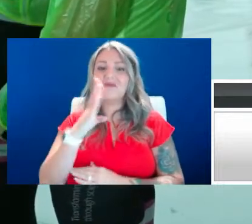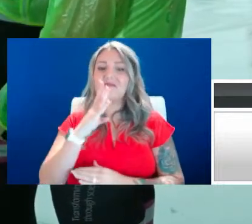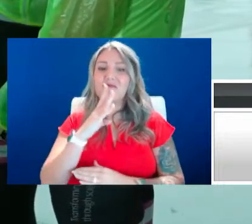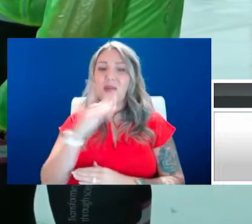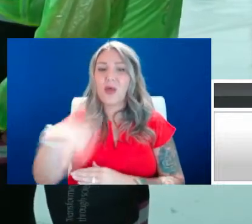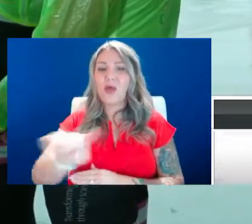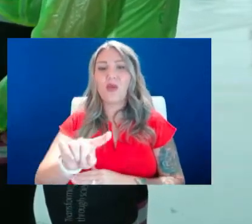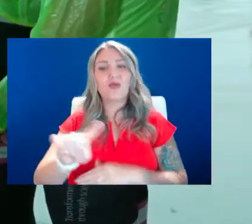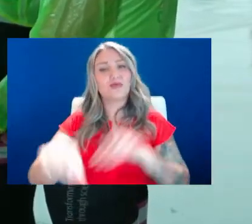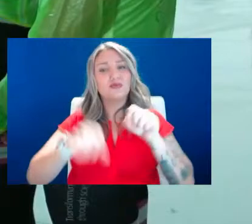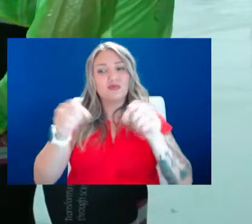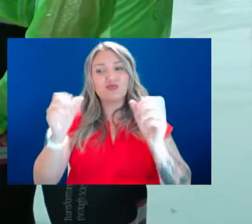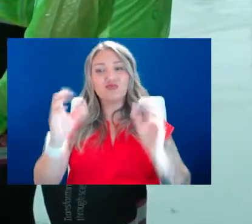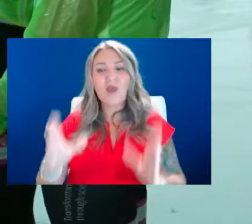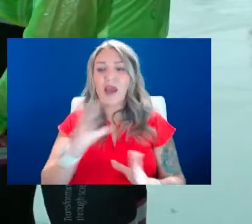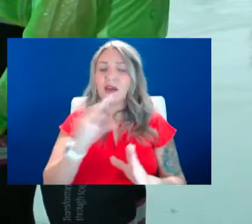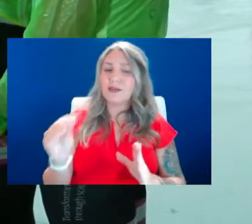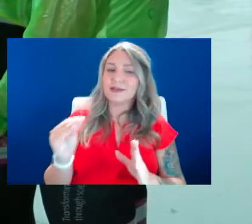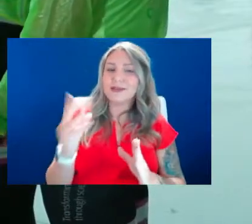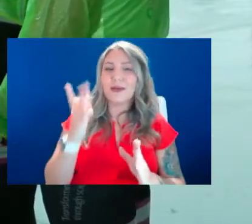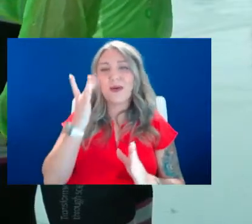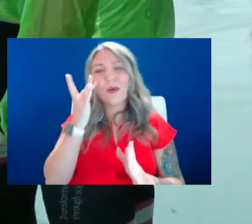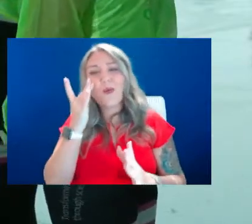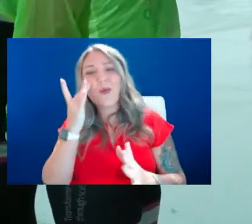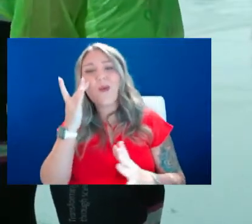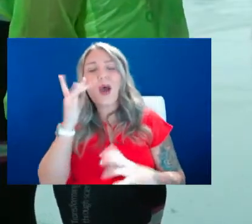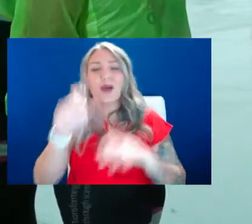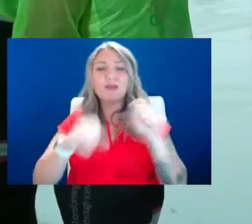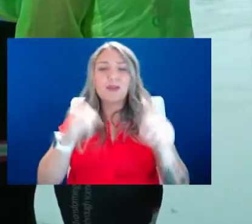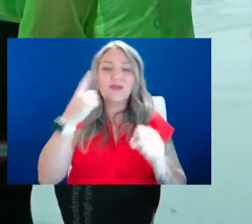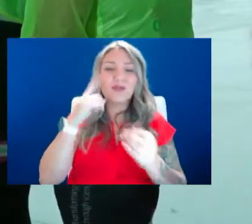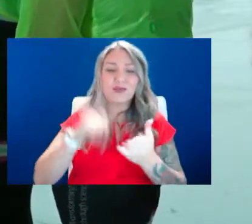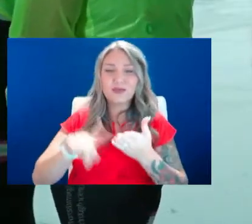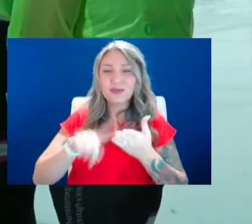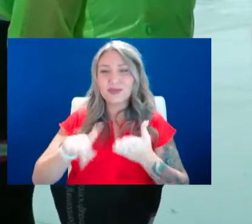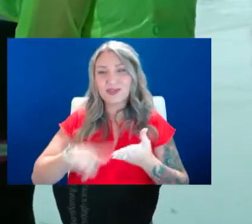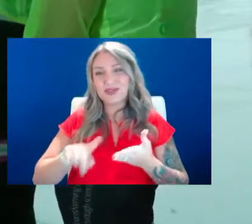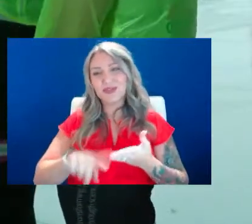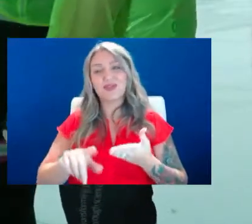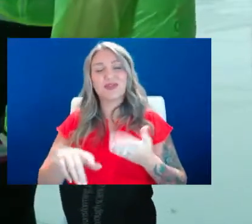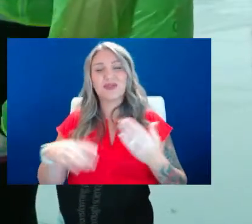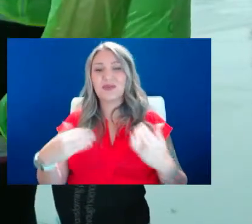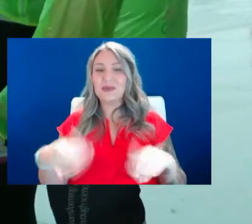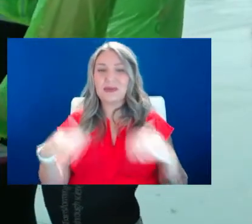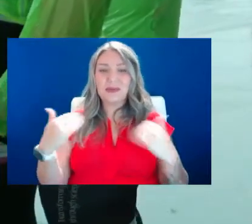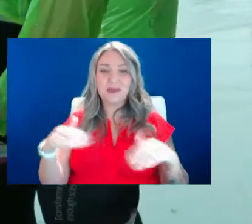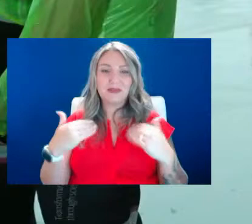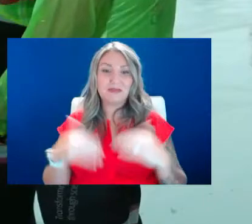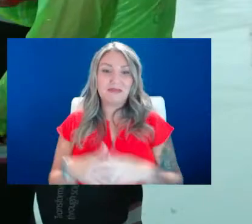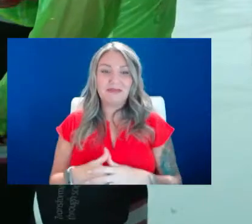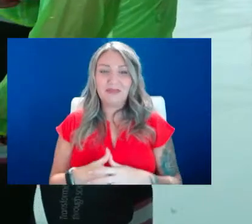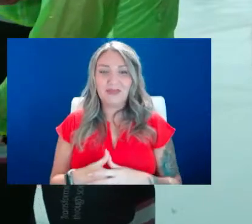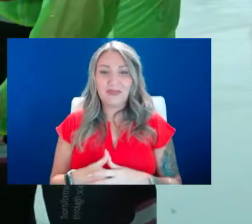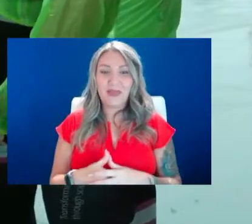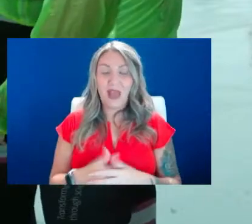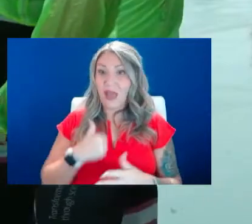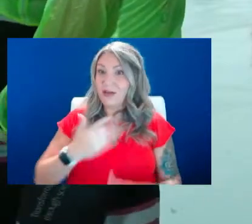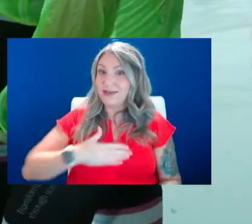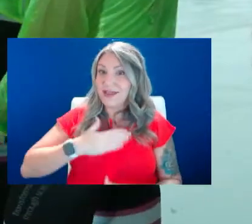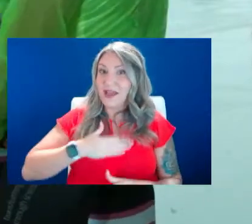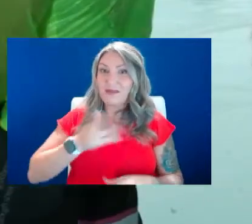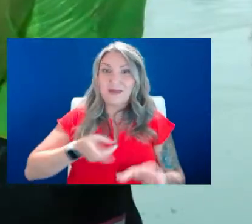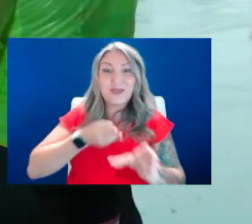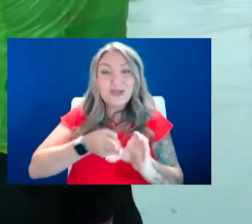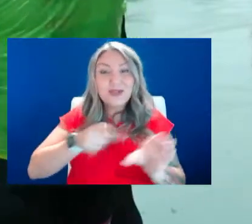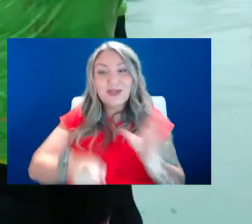their stories of why they are riding for cancer research. And it has been super. I'm so glad that I was able to be a part of it this morning.